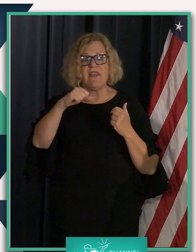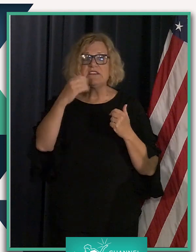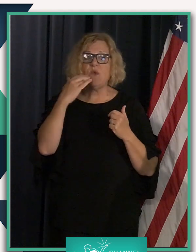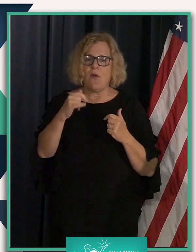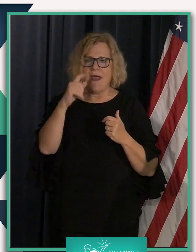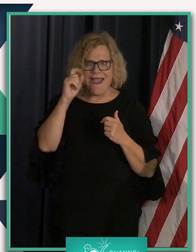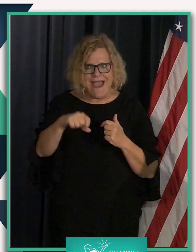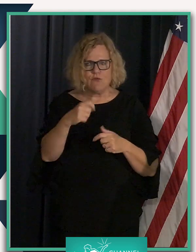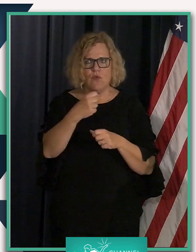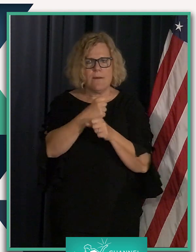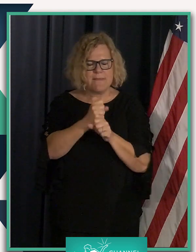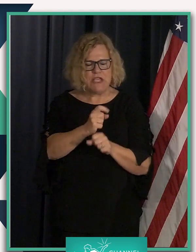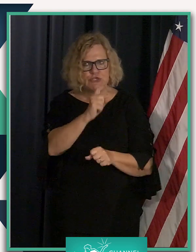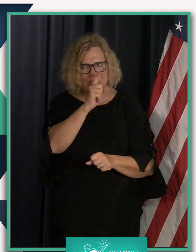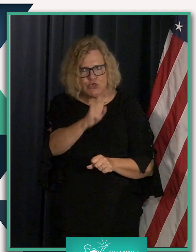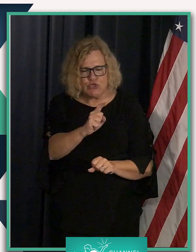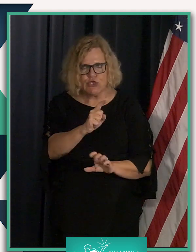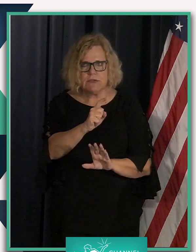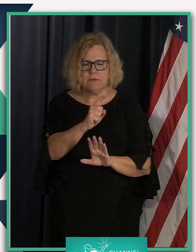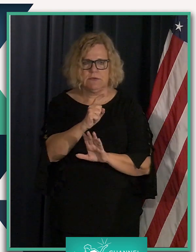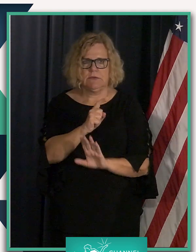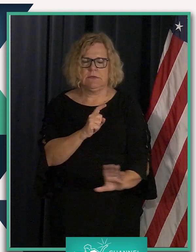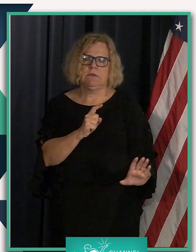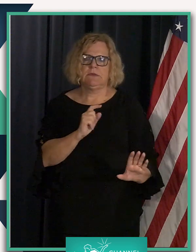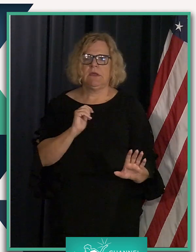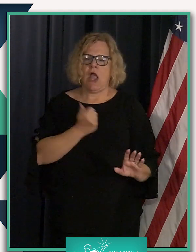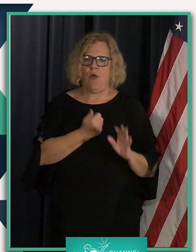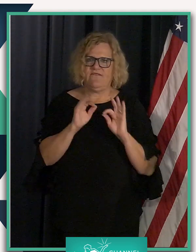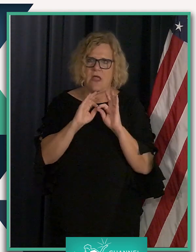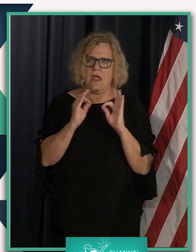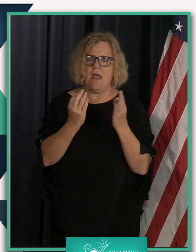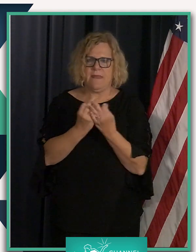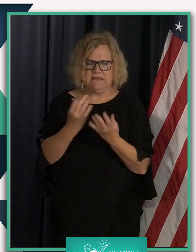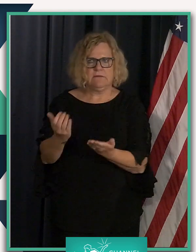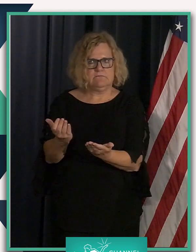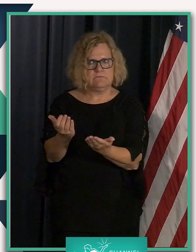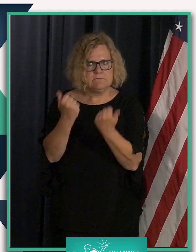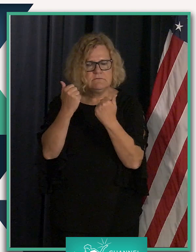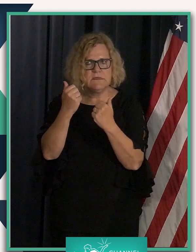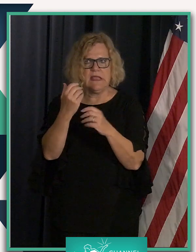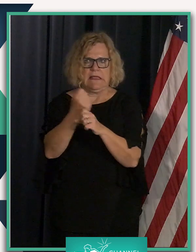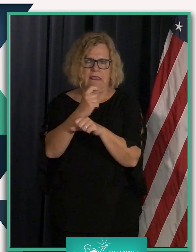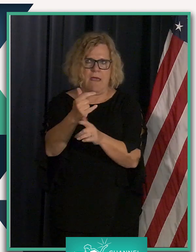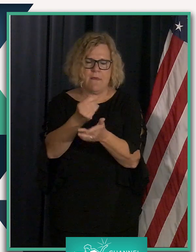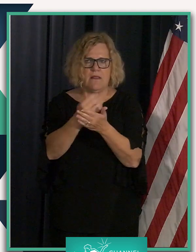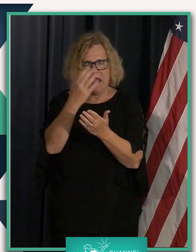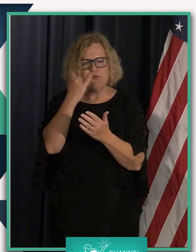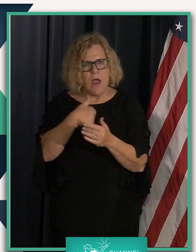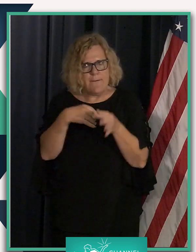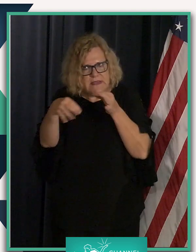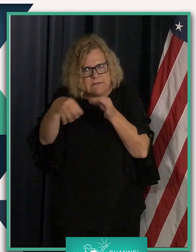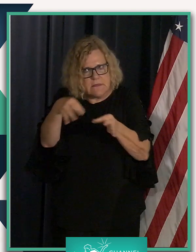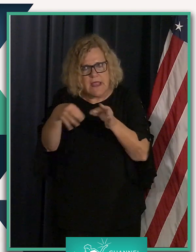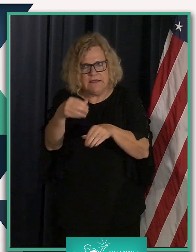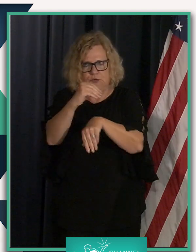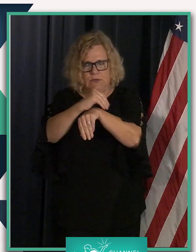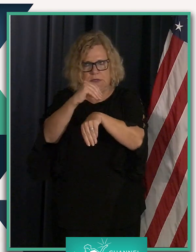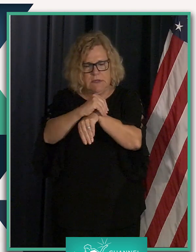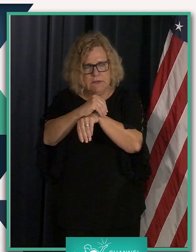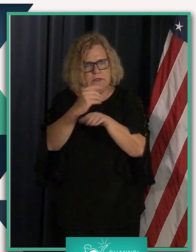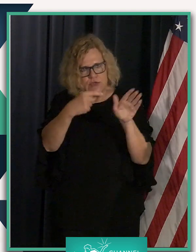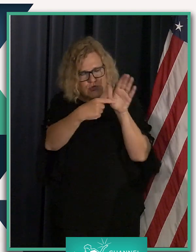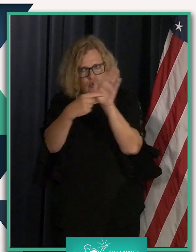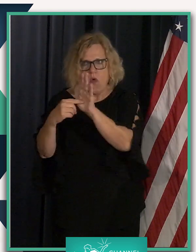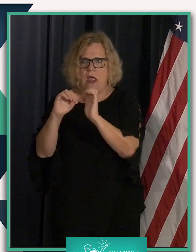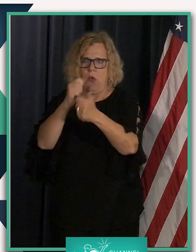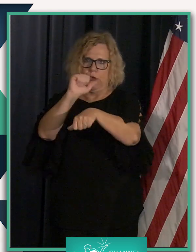to be so sure that our families get this money, and that's why I'm taking the time tonight to show you